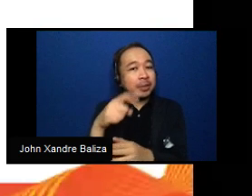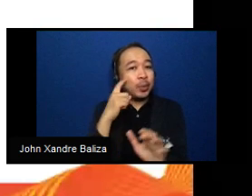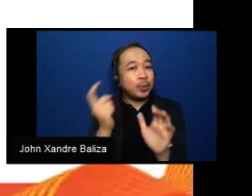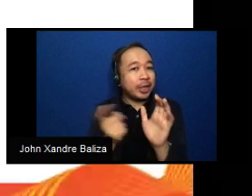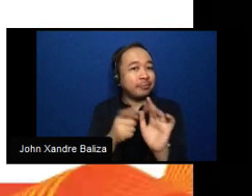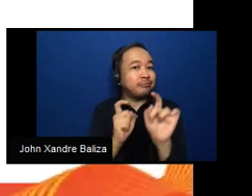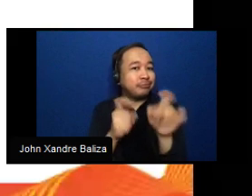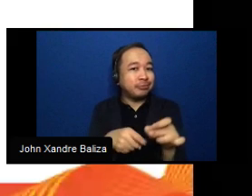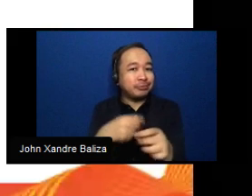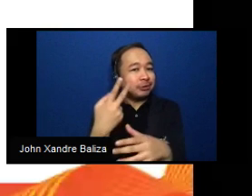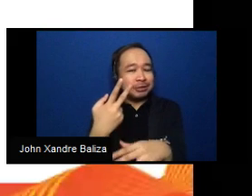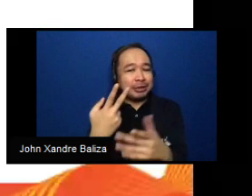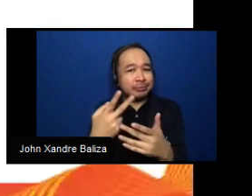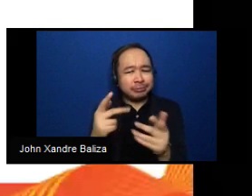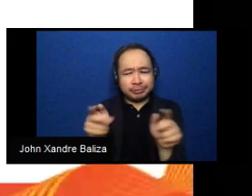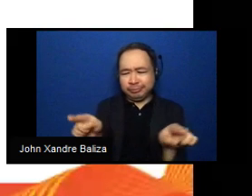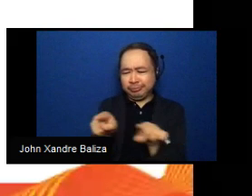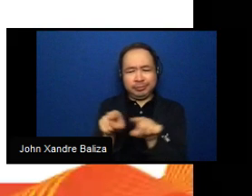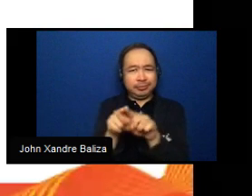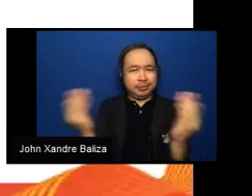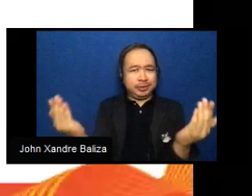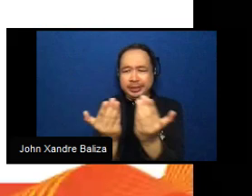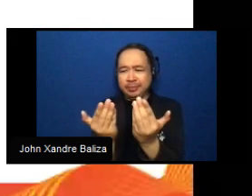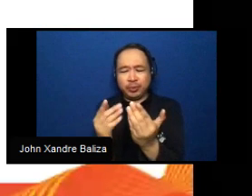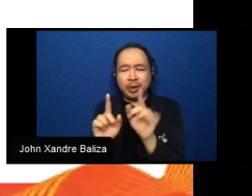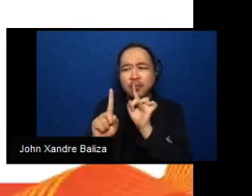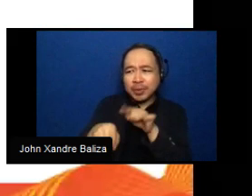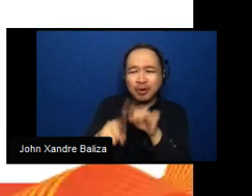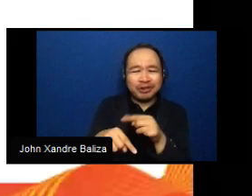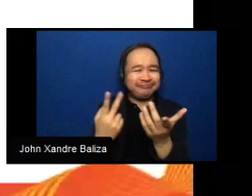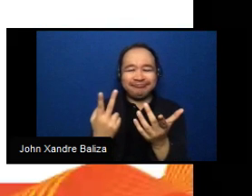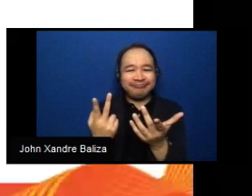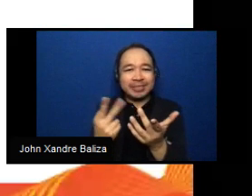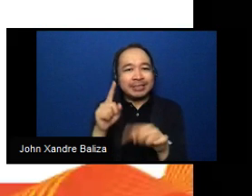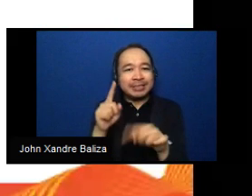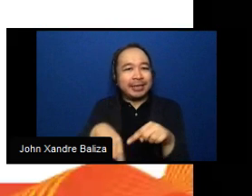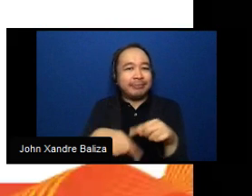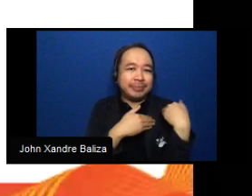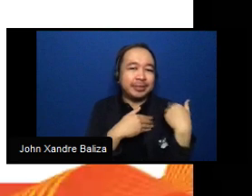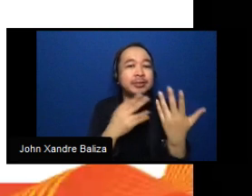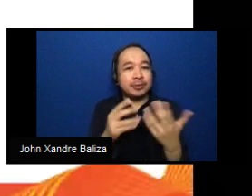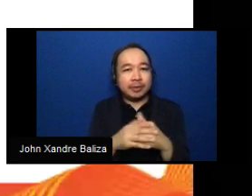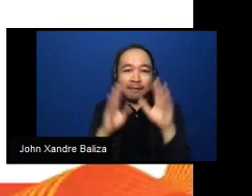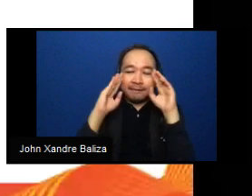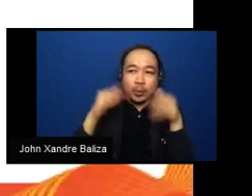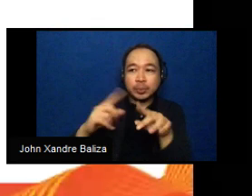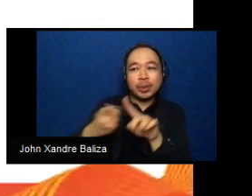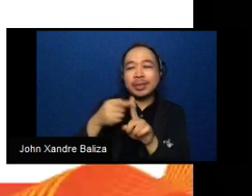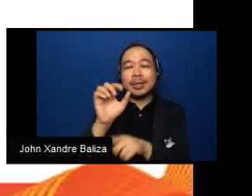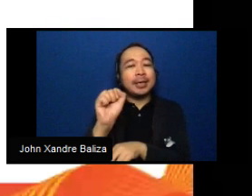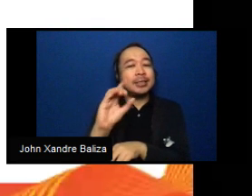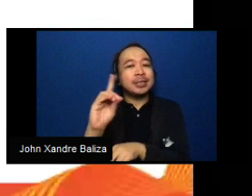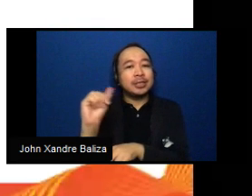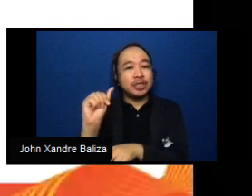and adding them to the reporting burden of member states, and therefore focuses primarily on SDG indicators. It is voluntary, and